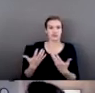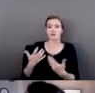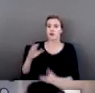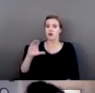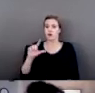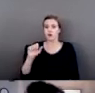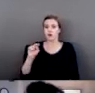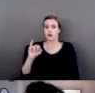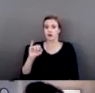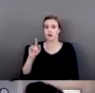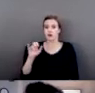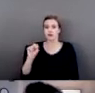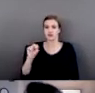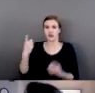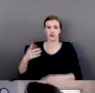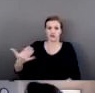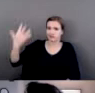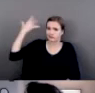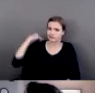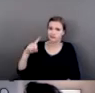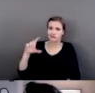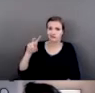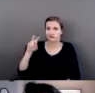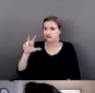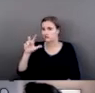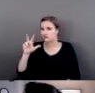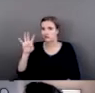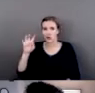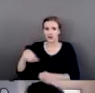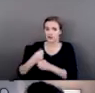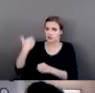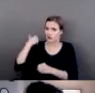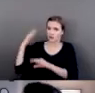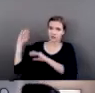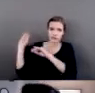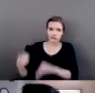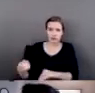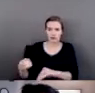day 2020? Well, one concept is historical